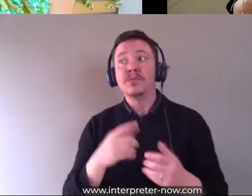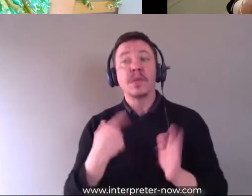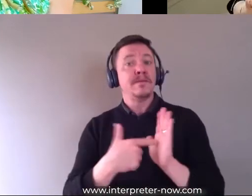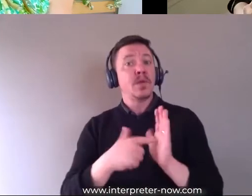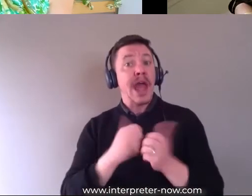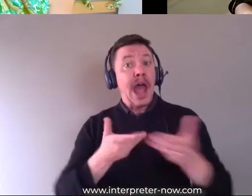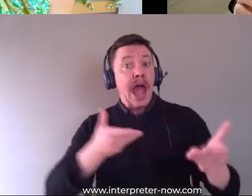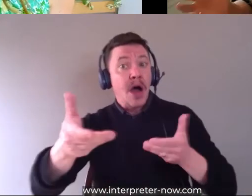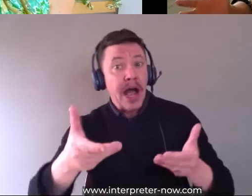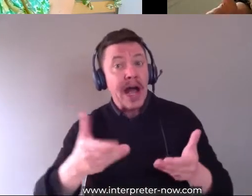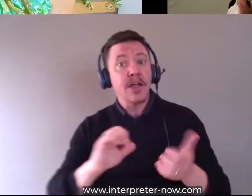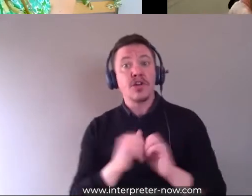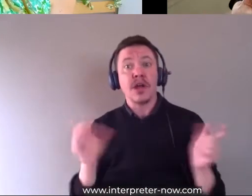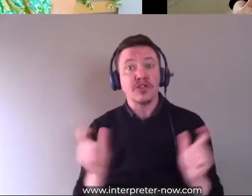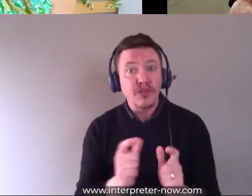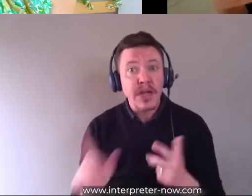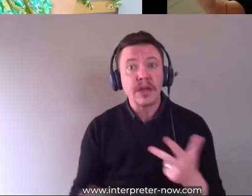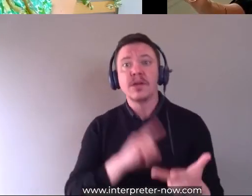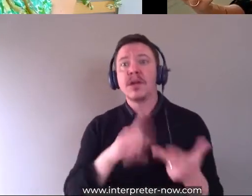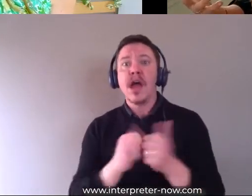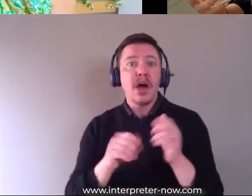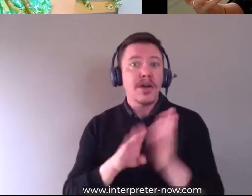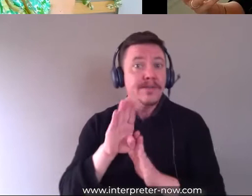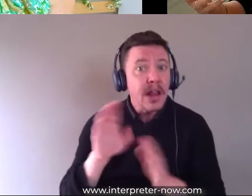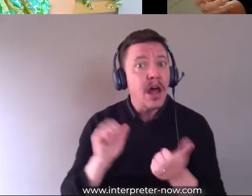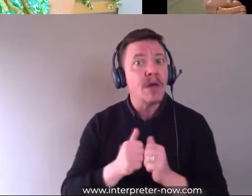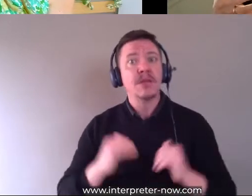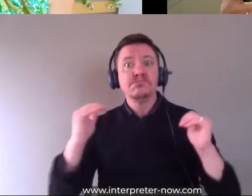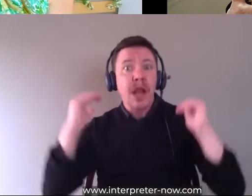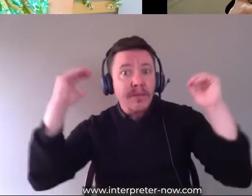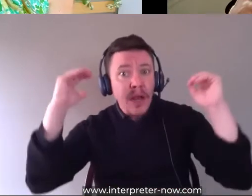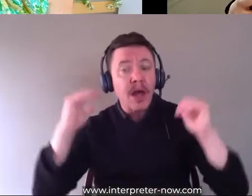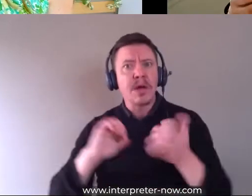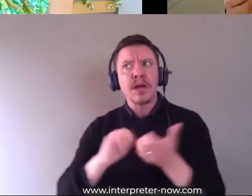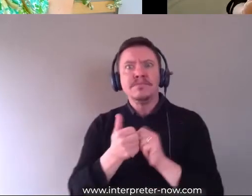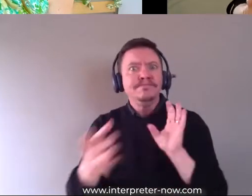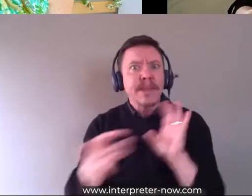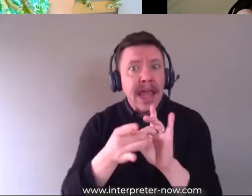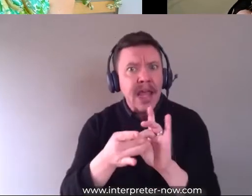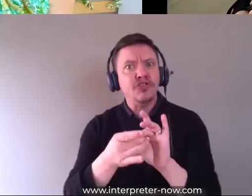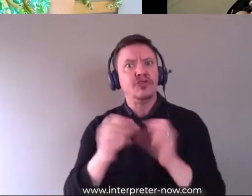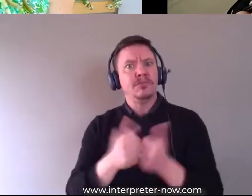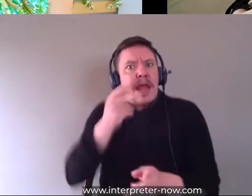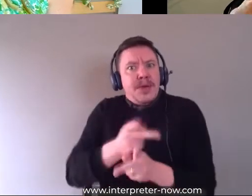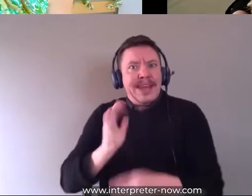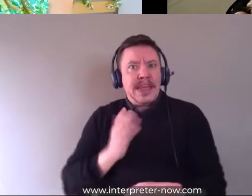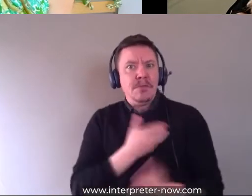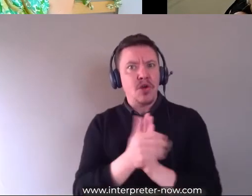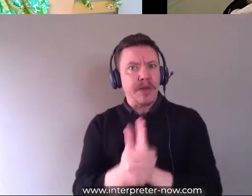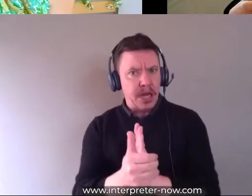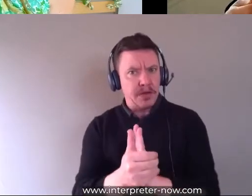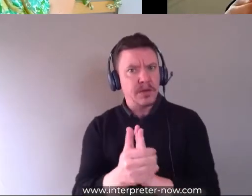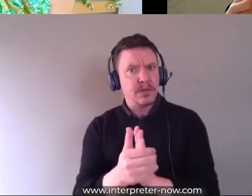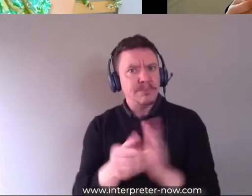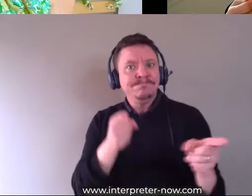to shrink, how to manage, how to develop, how to level up, how to engage, how to retain our talent, how to manage